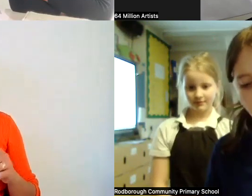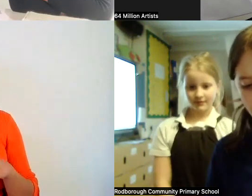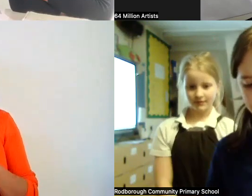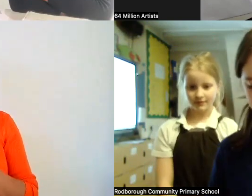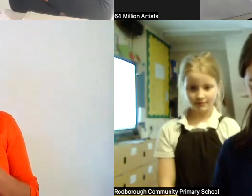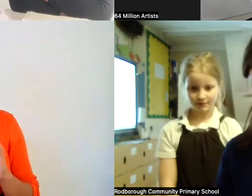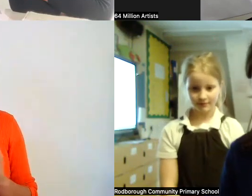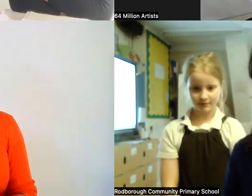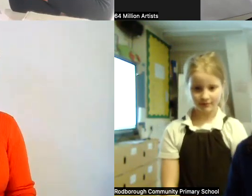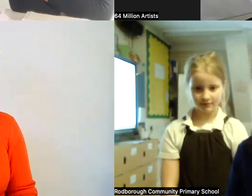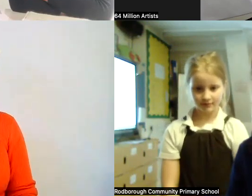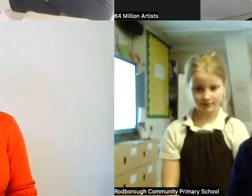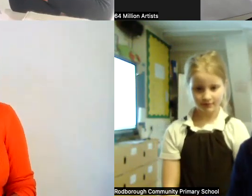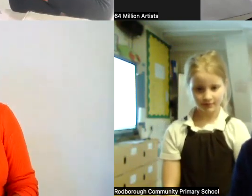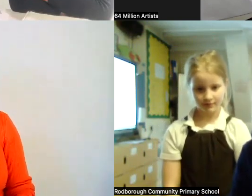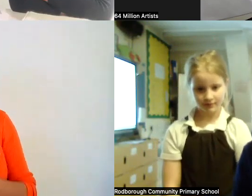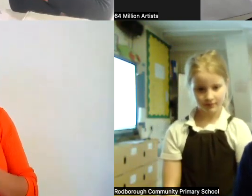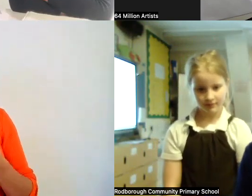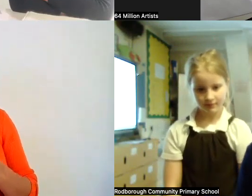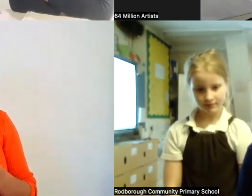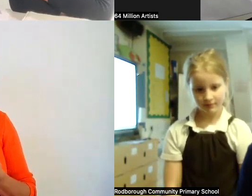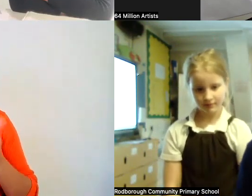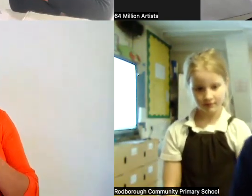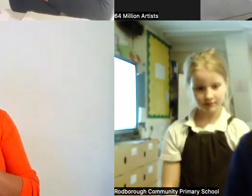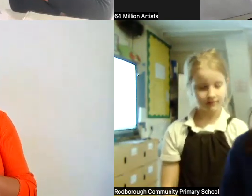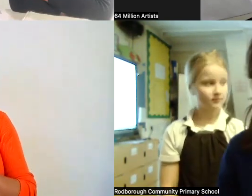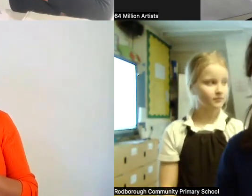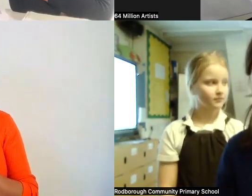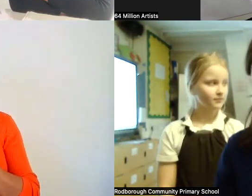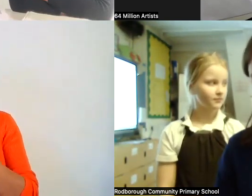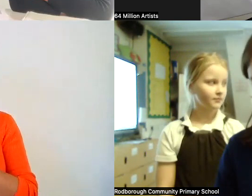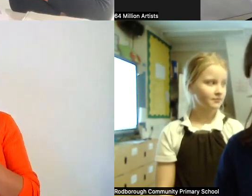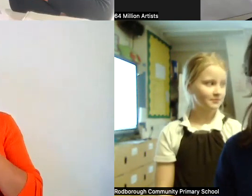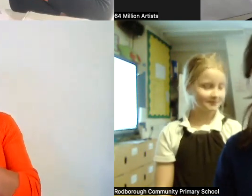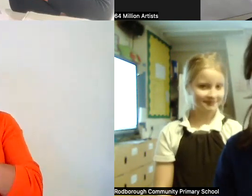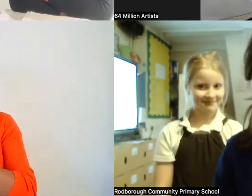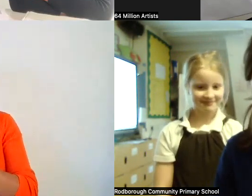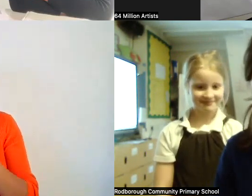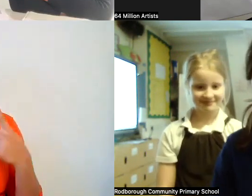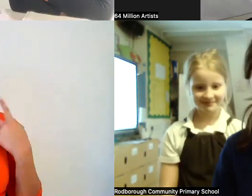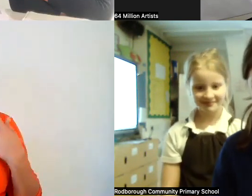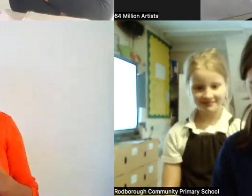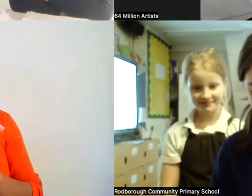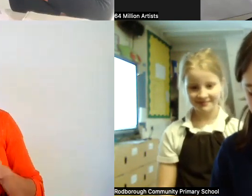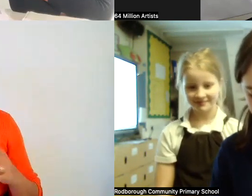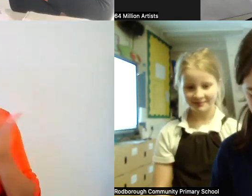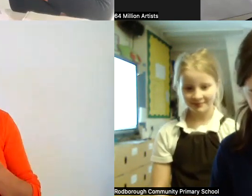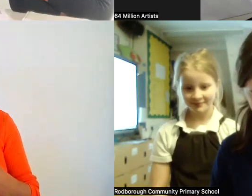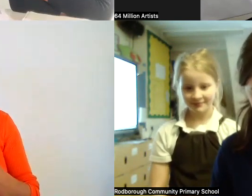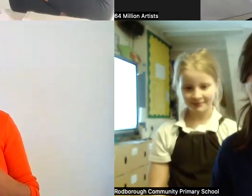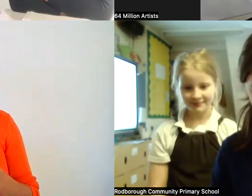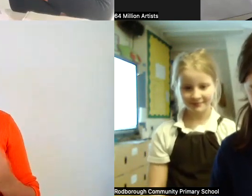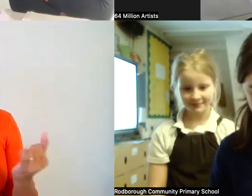disgusting. I made a few friends and a best who is still with me this second. Trust me, nursery was not fun. Fighting and